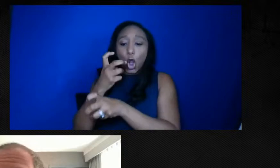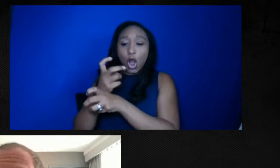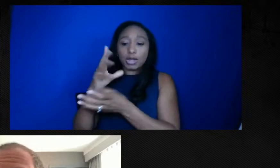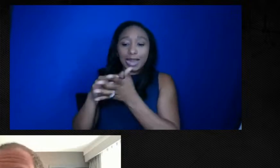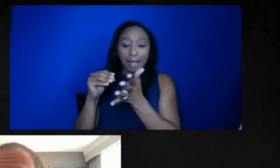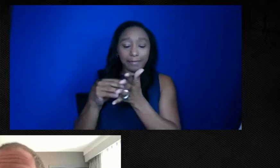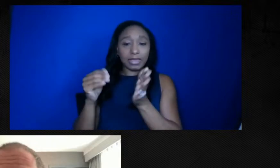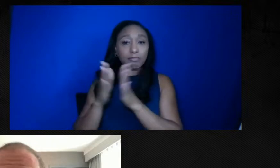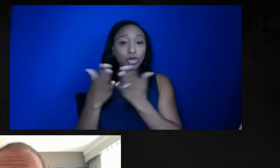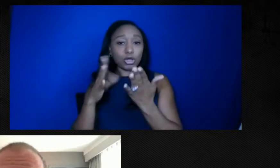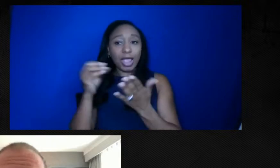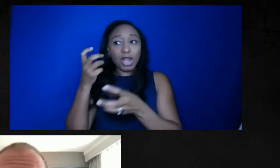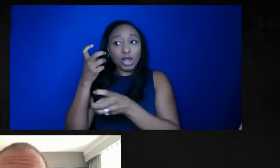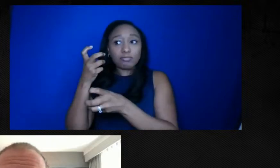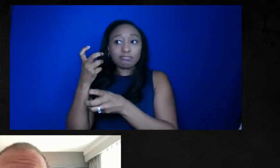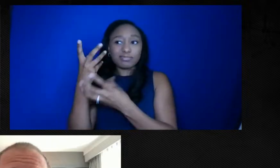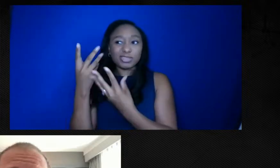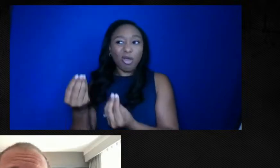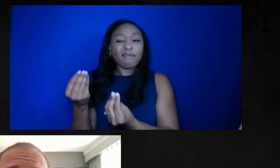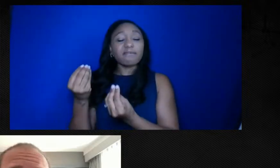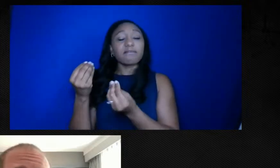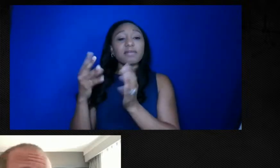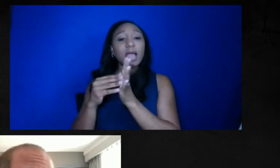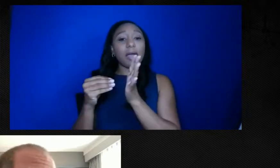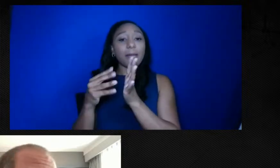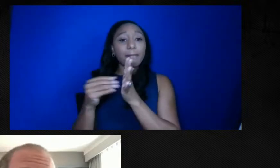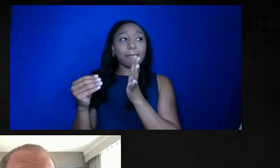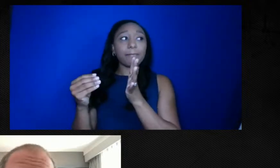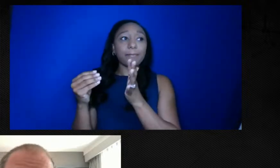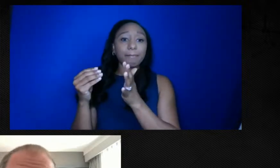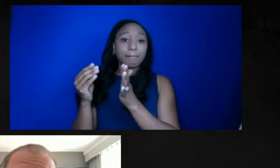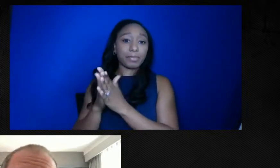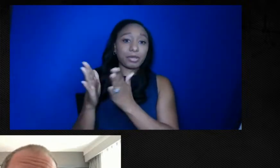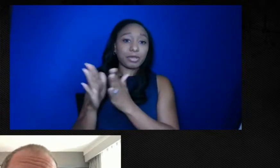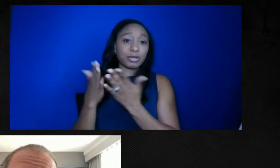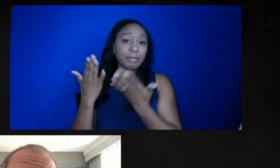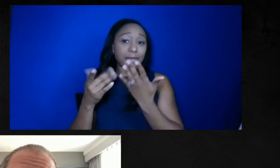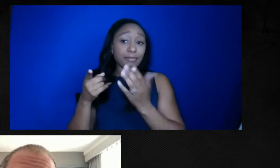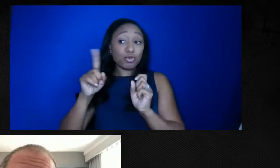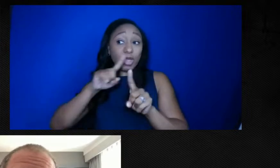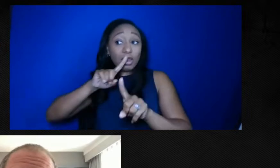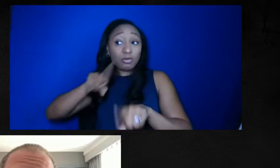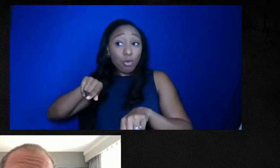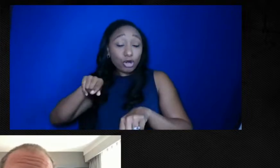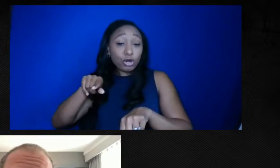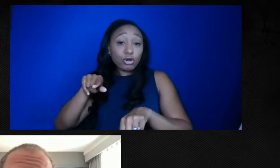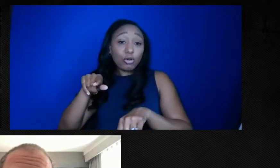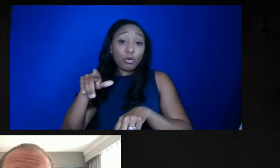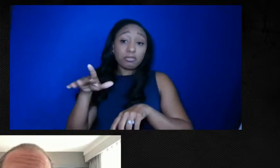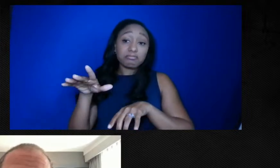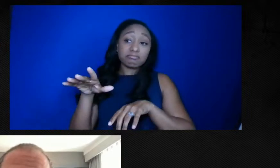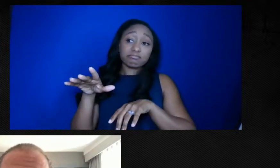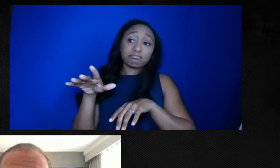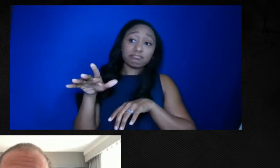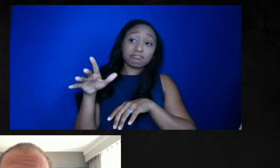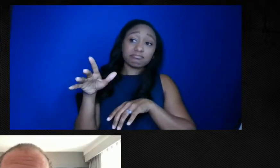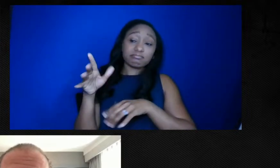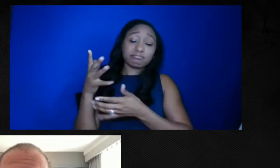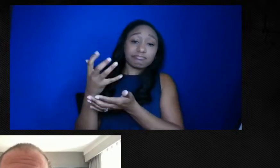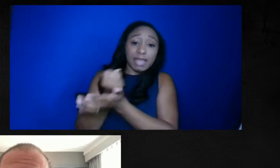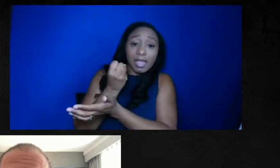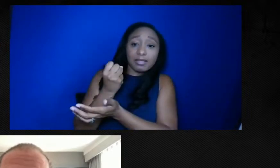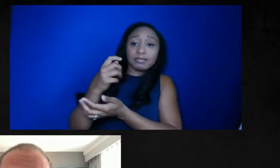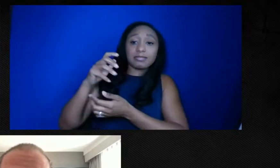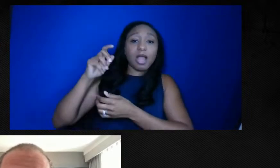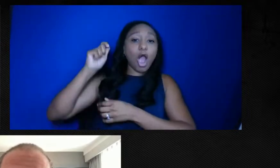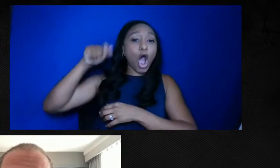access not just a Kindle version, but also a audiobook version, which I think is very professional